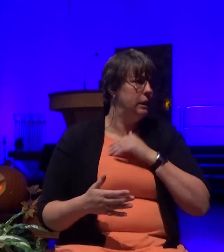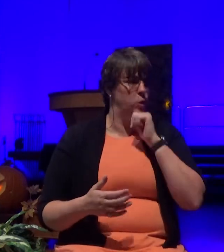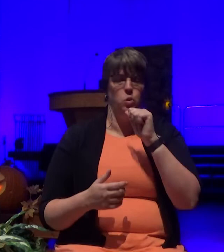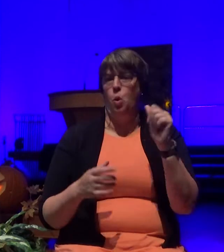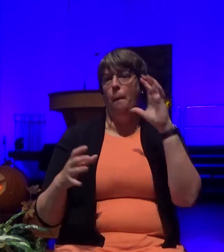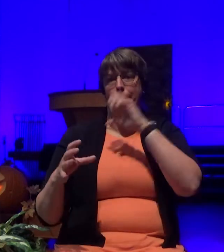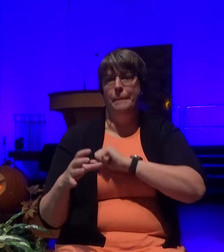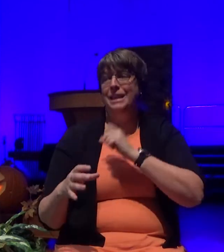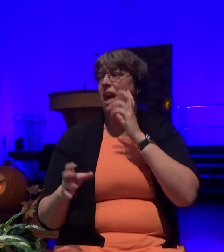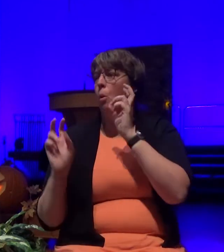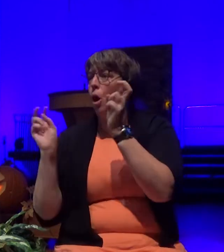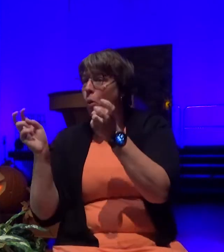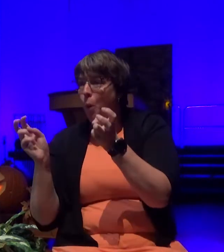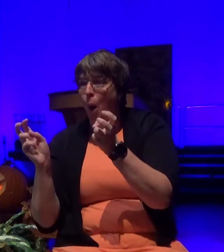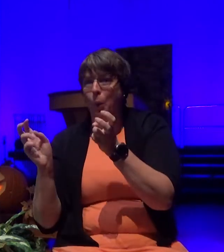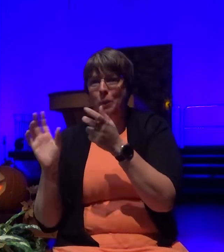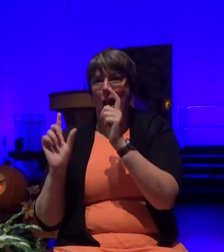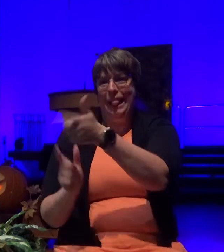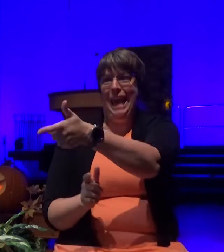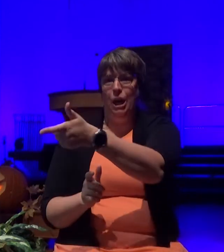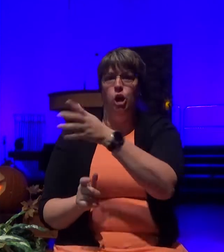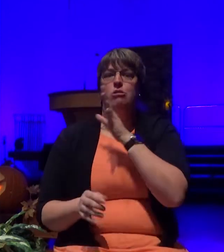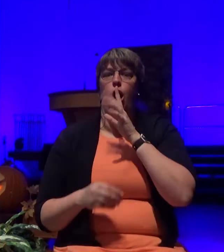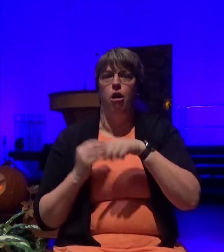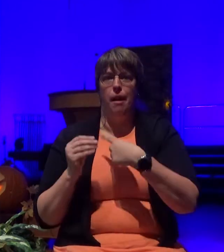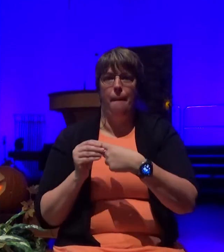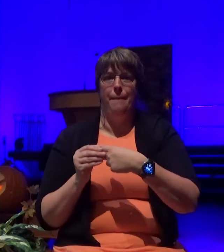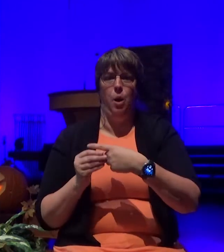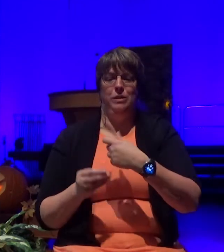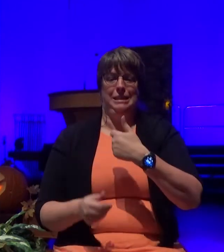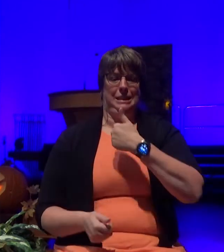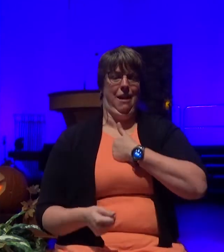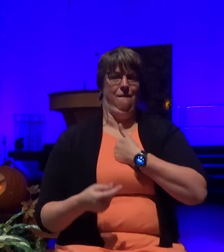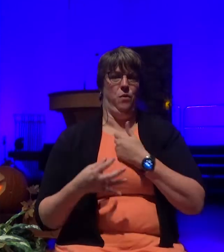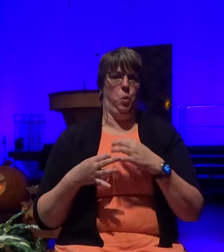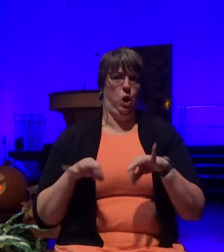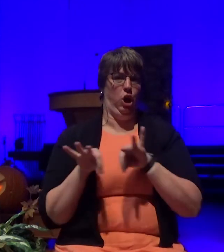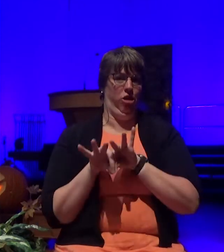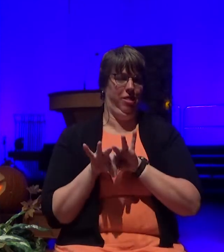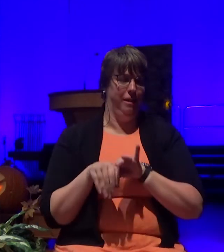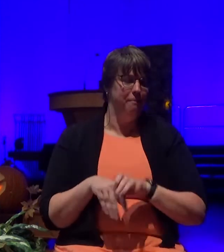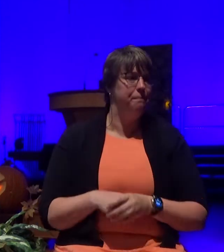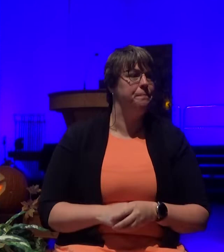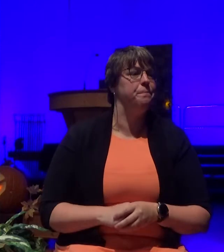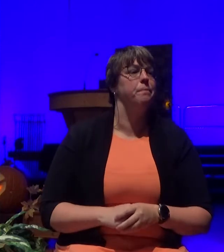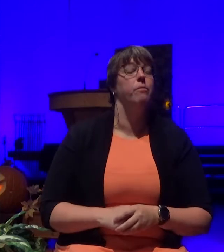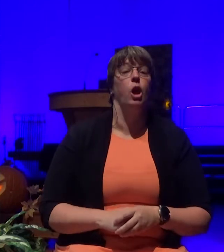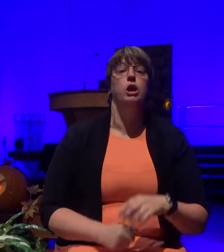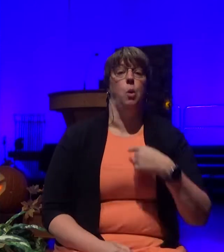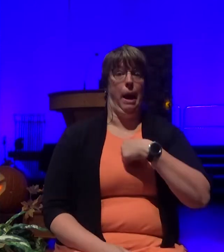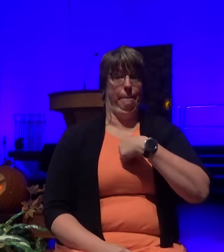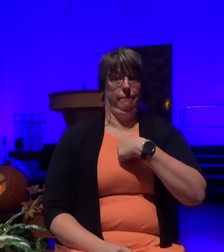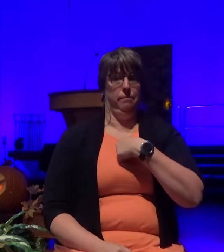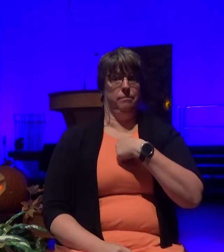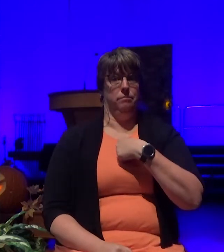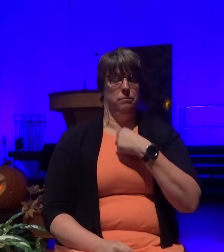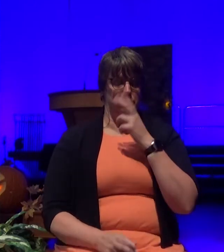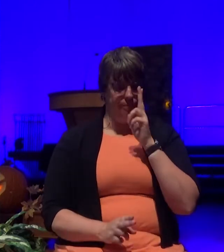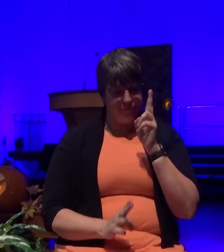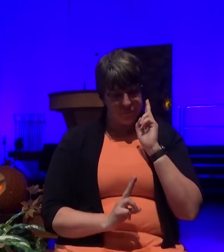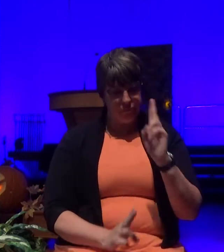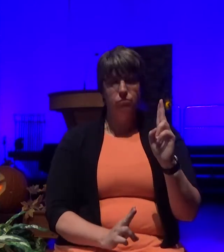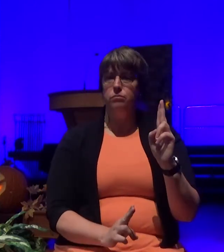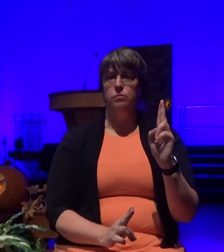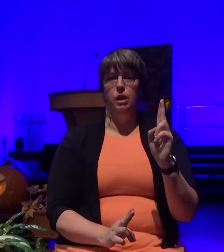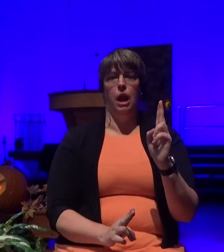later and talk a little bit about self-worth. So I am honored to be part of our adventure